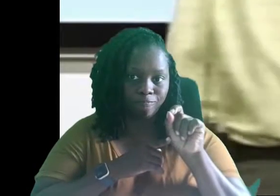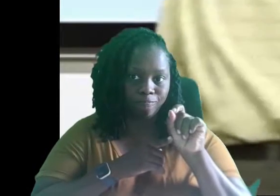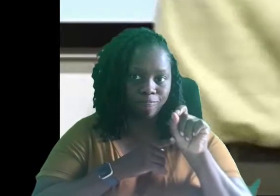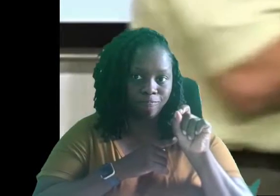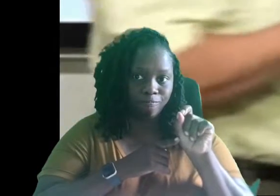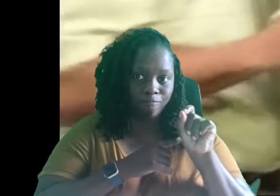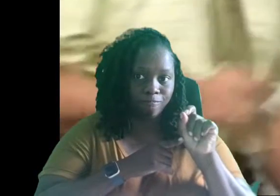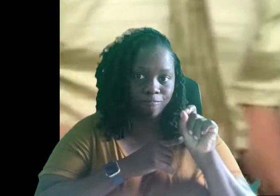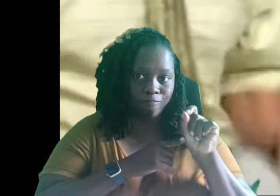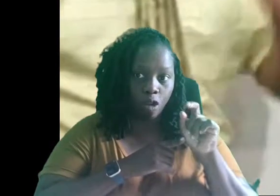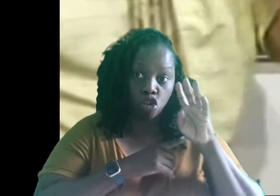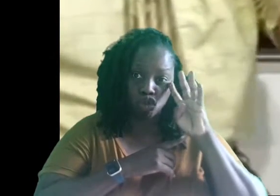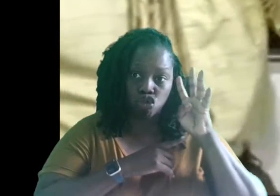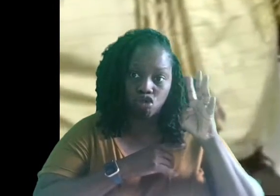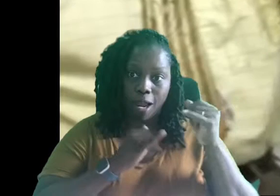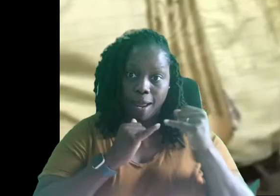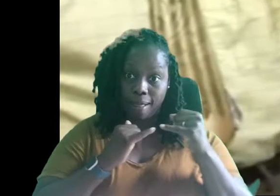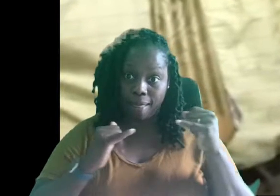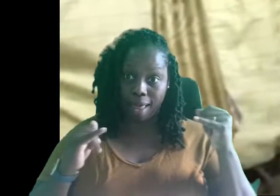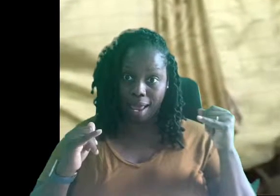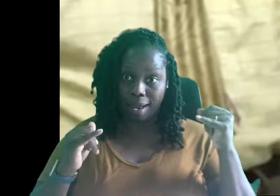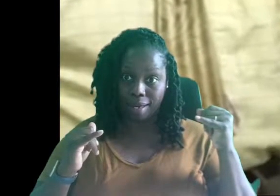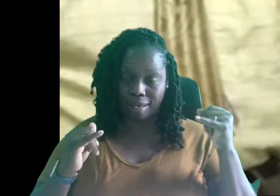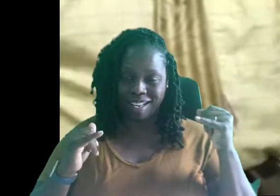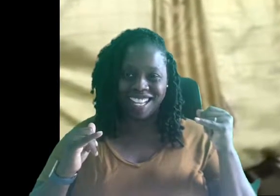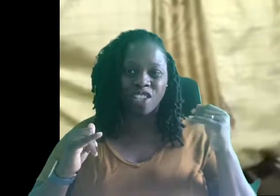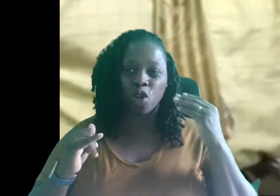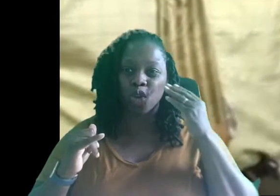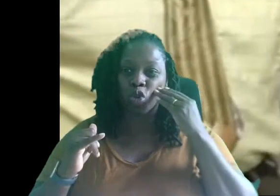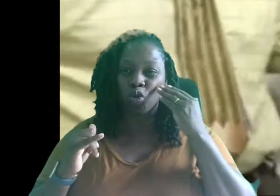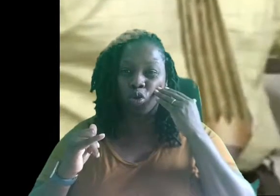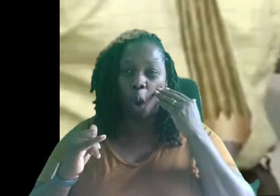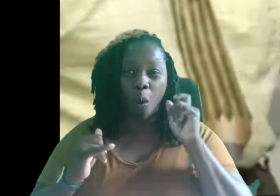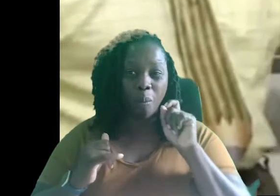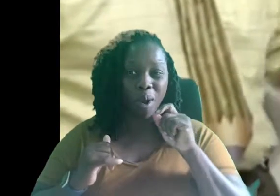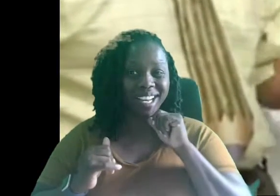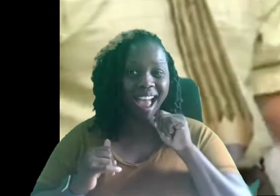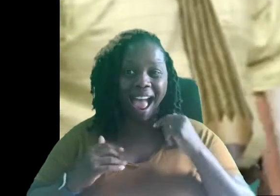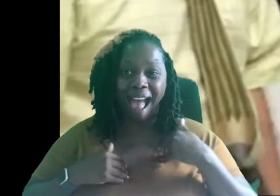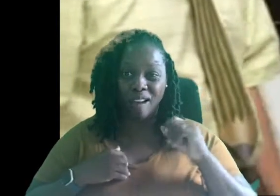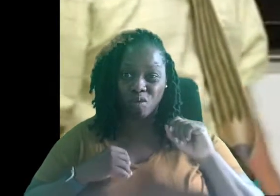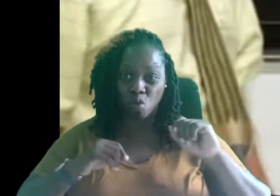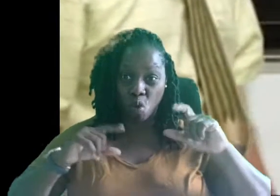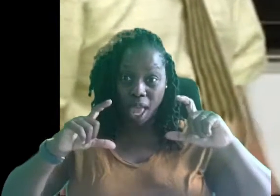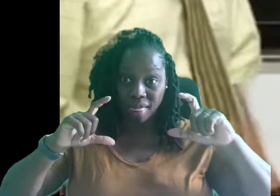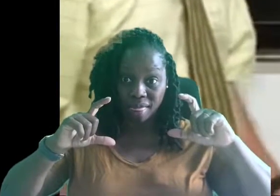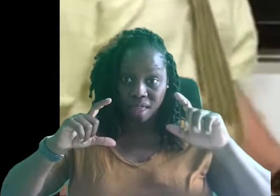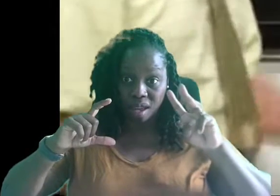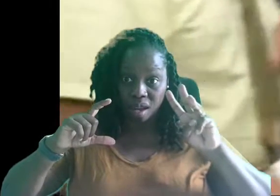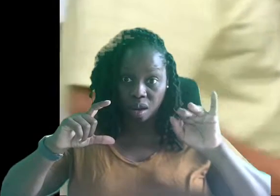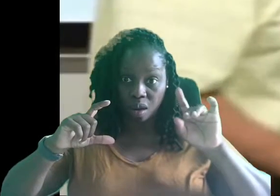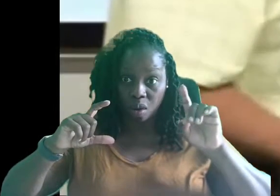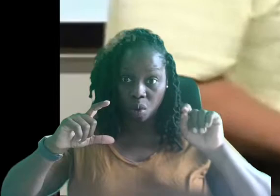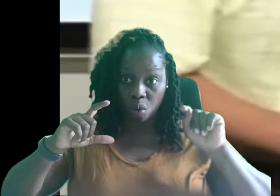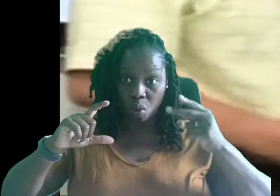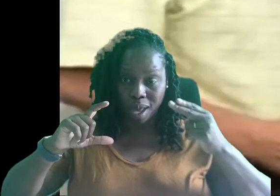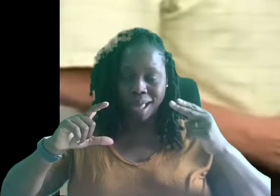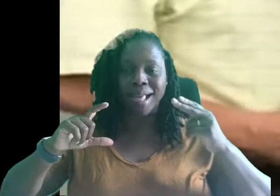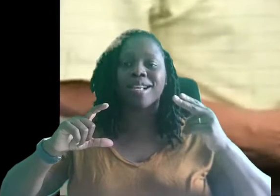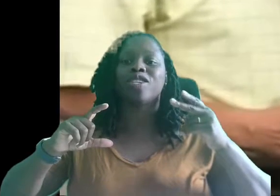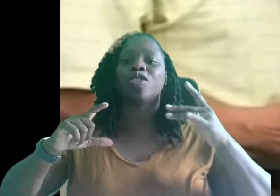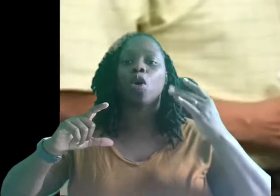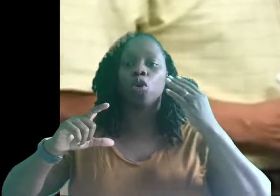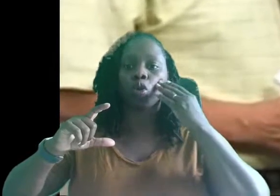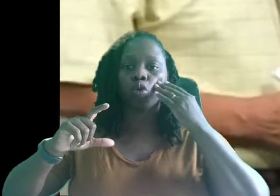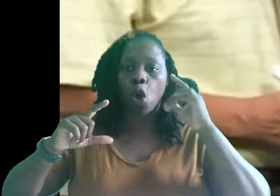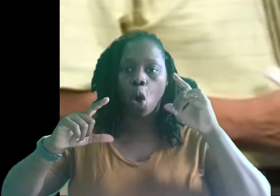of points that are all lined up. And since those points have no width to them, a line has no width to it. I have to draw